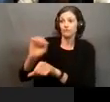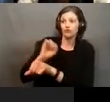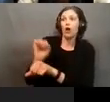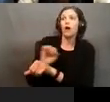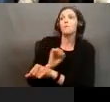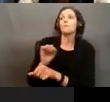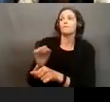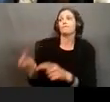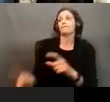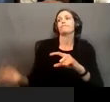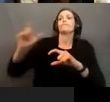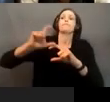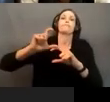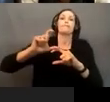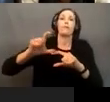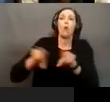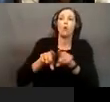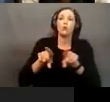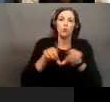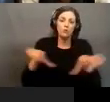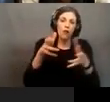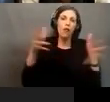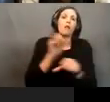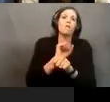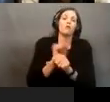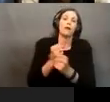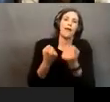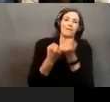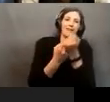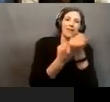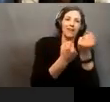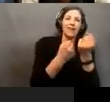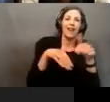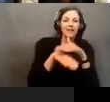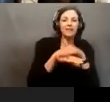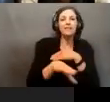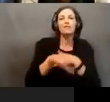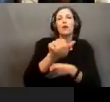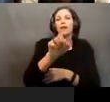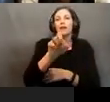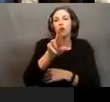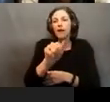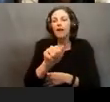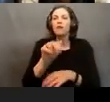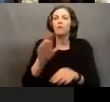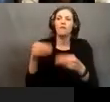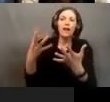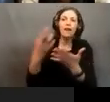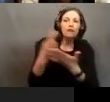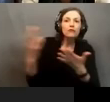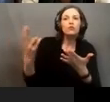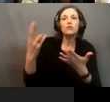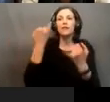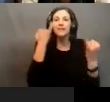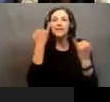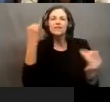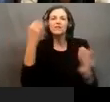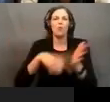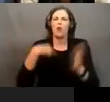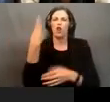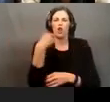advocating for access at AERA and providing a lot of resources and ideas about what it looks like.